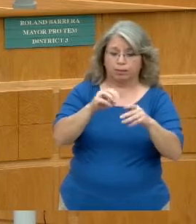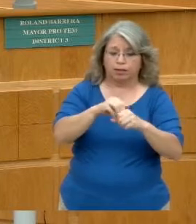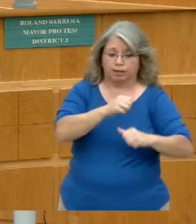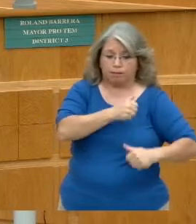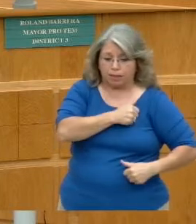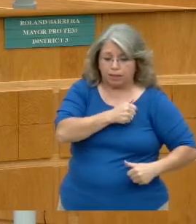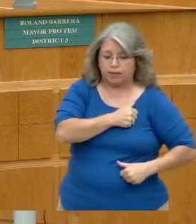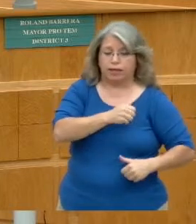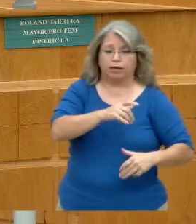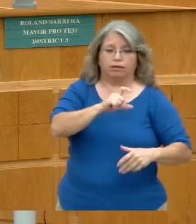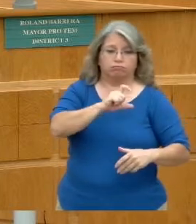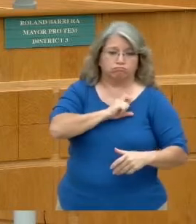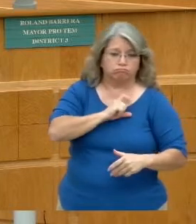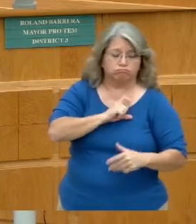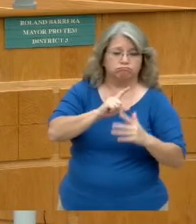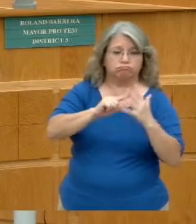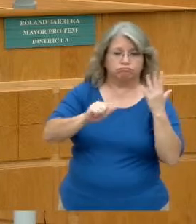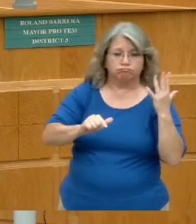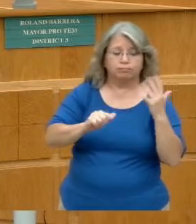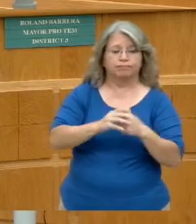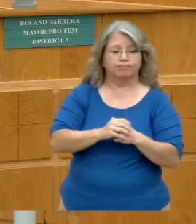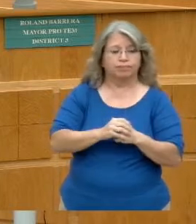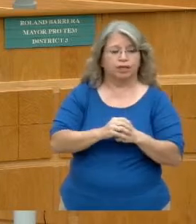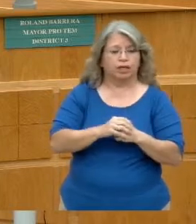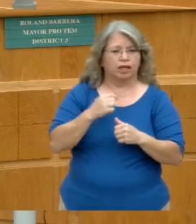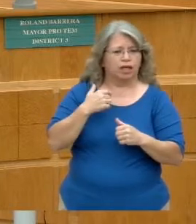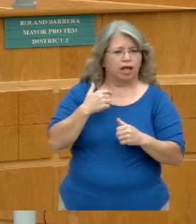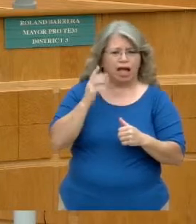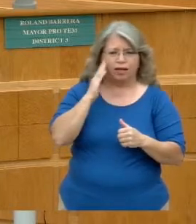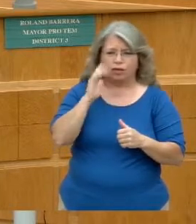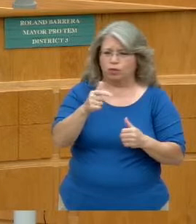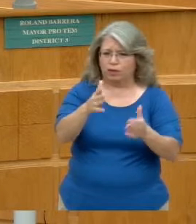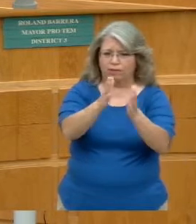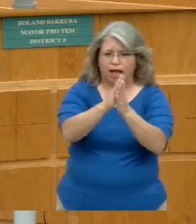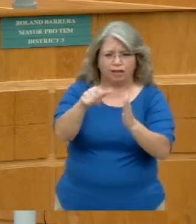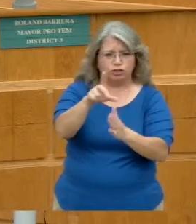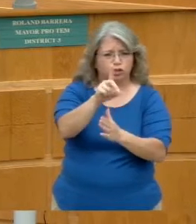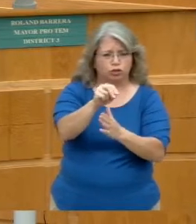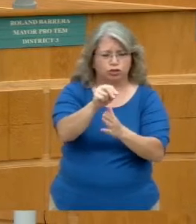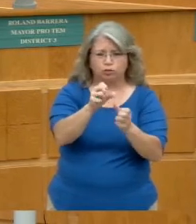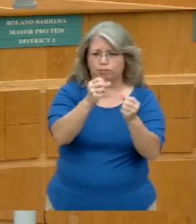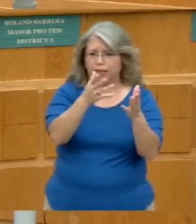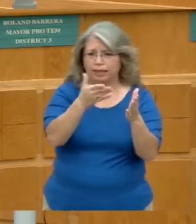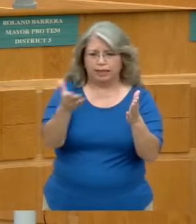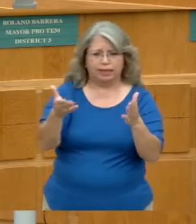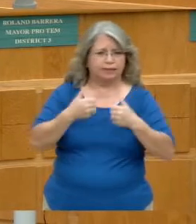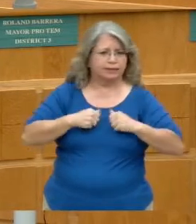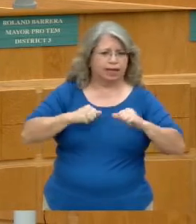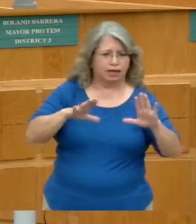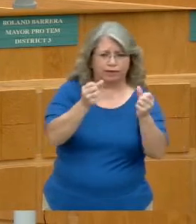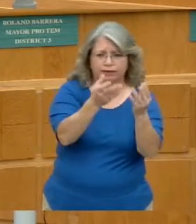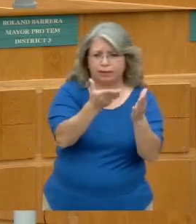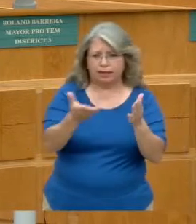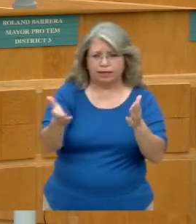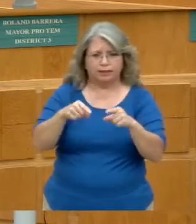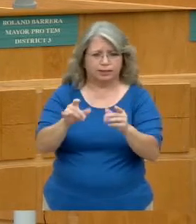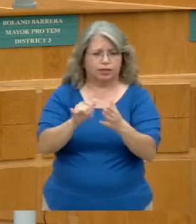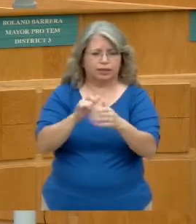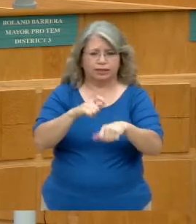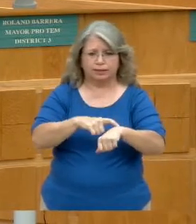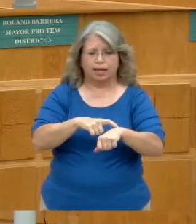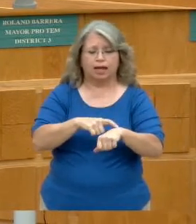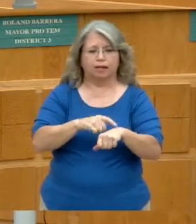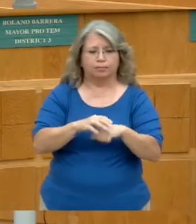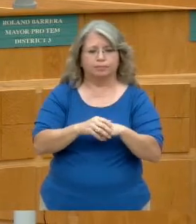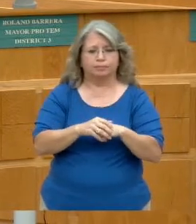this COVID crisis, and it's a delicate balance between personal freedom and our shared responsibility for the common good. So,